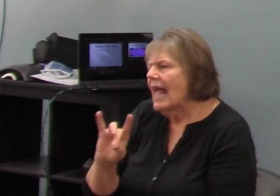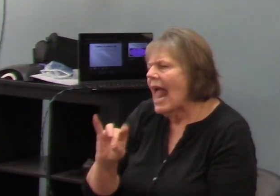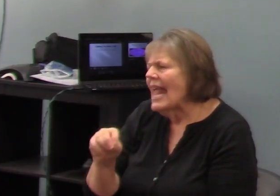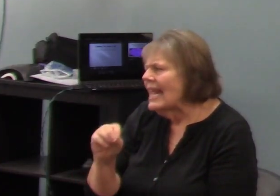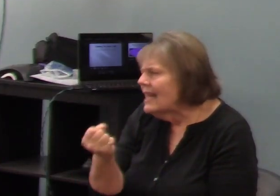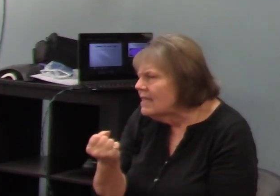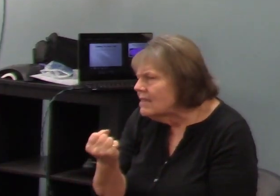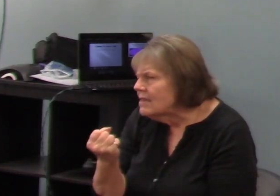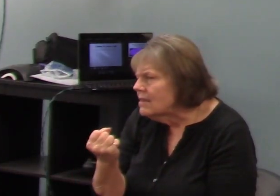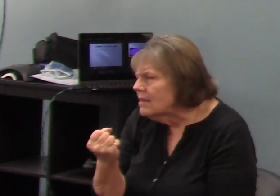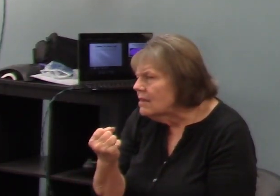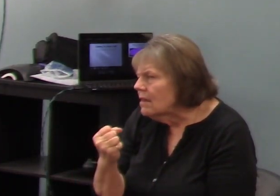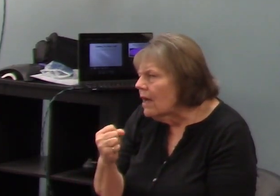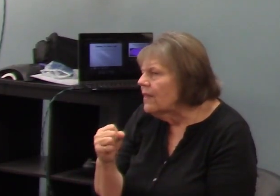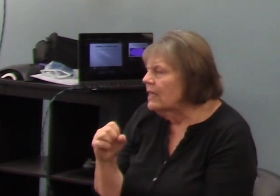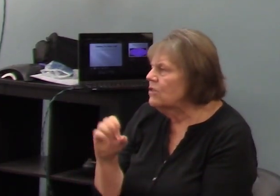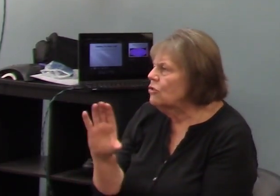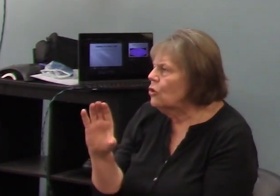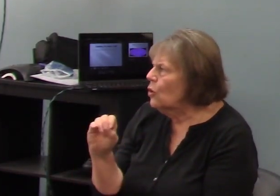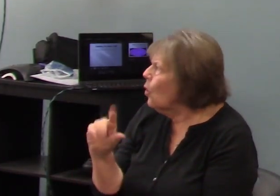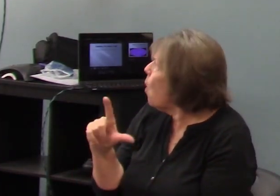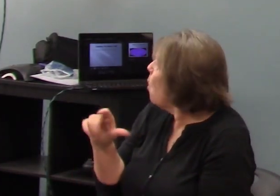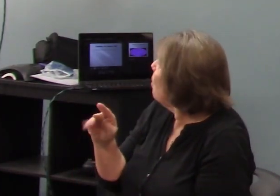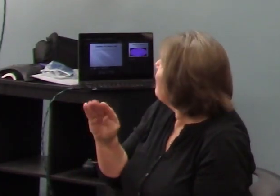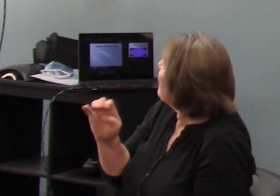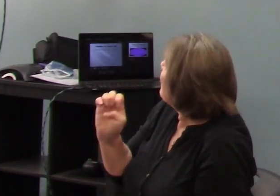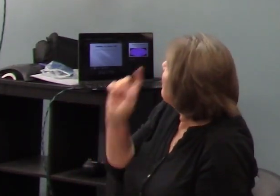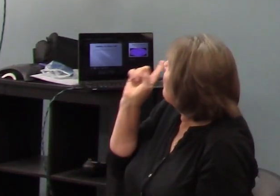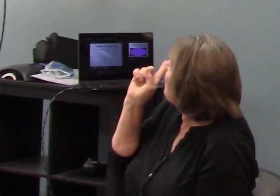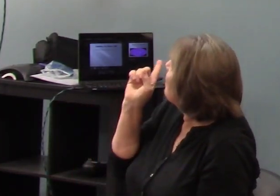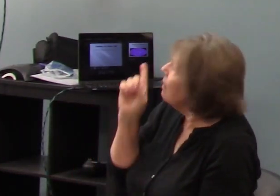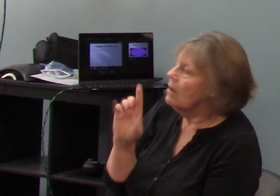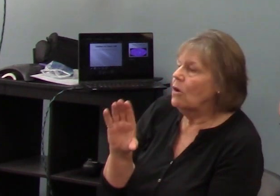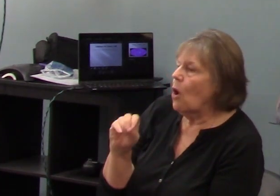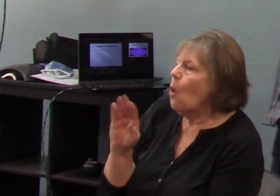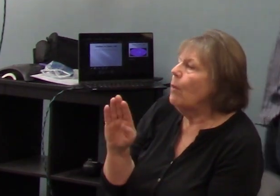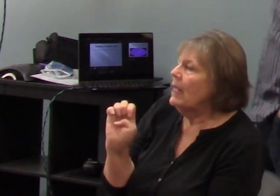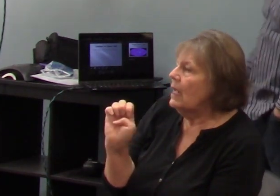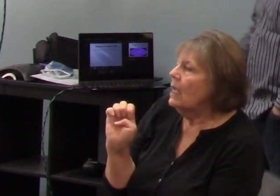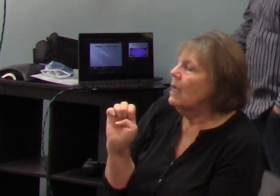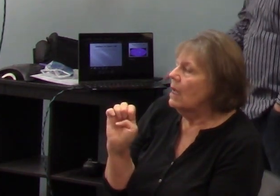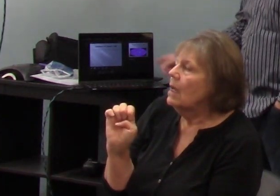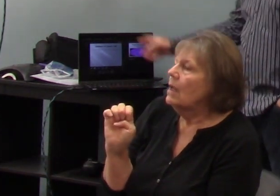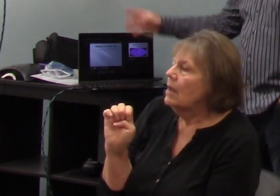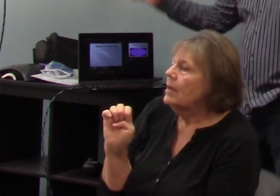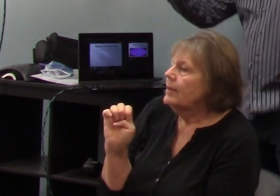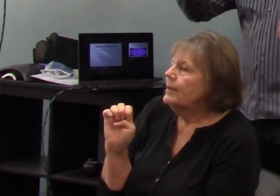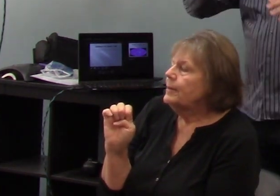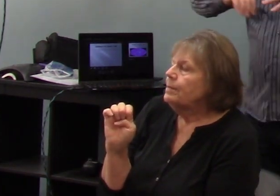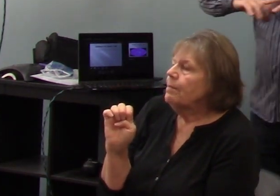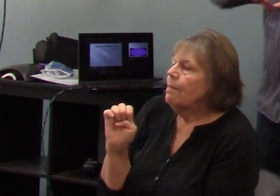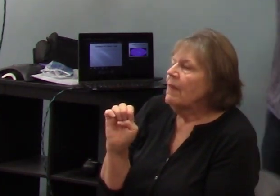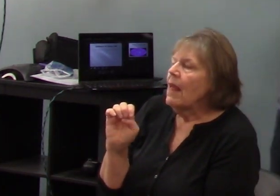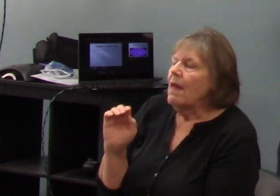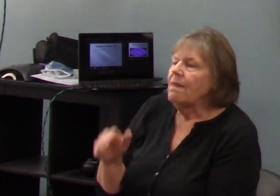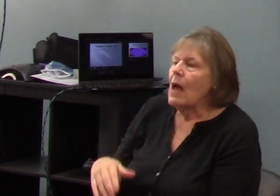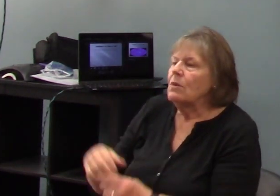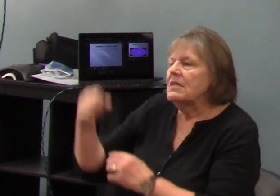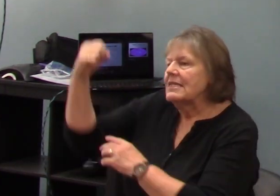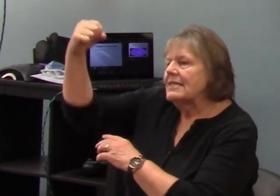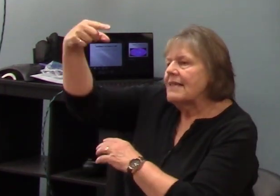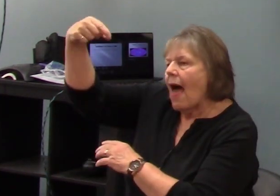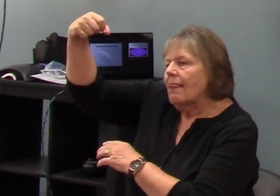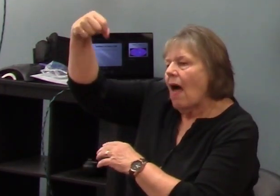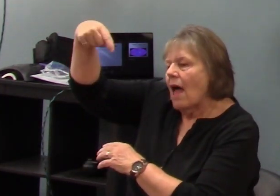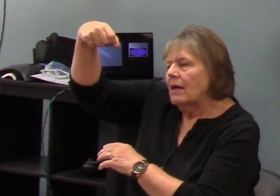I think it's a pretty cool name, actually. Okay, Cosmic Background Explorer, and what it did was it got out of the